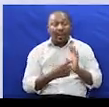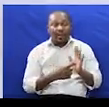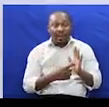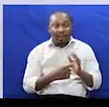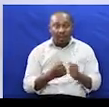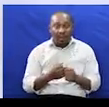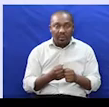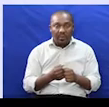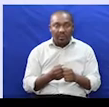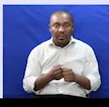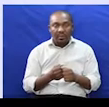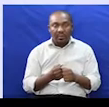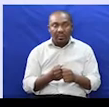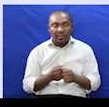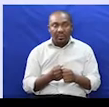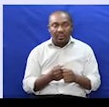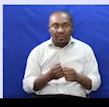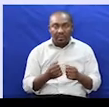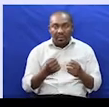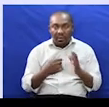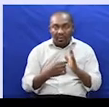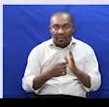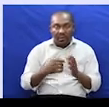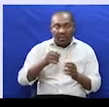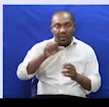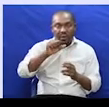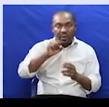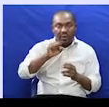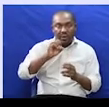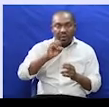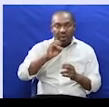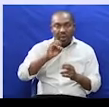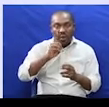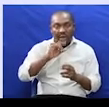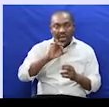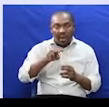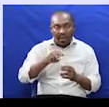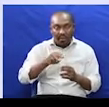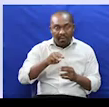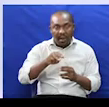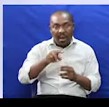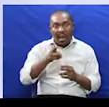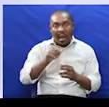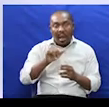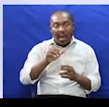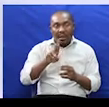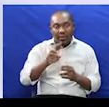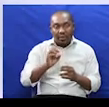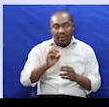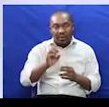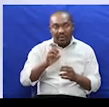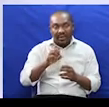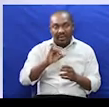acid? For example, if I'm titrating sodium hydroxide versus acetic